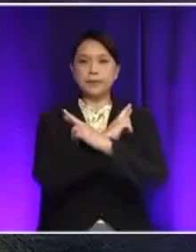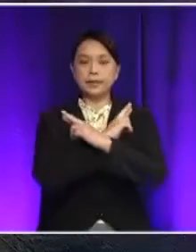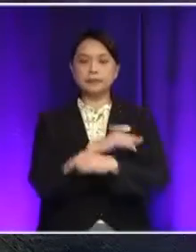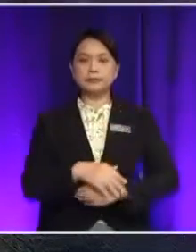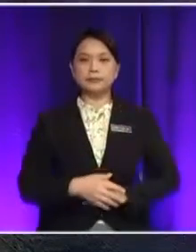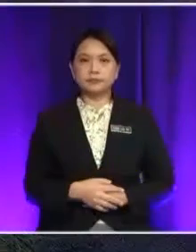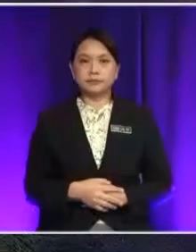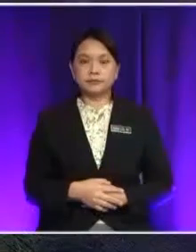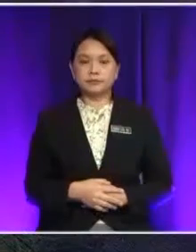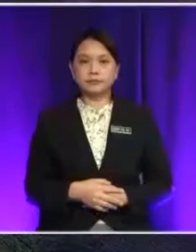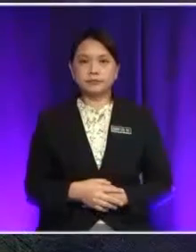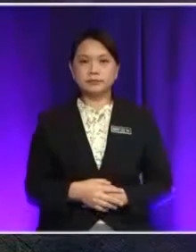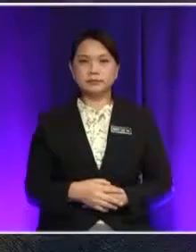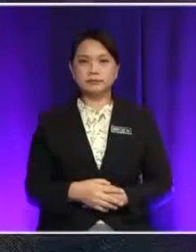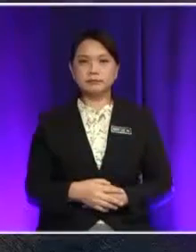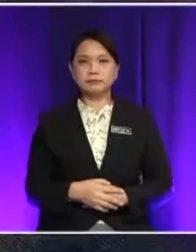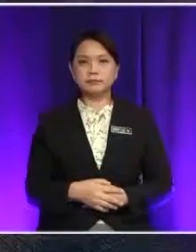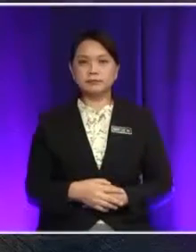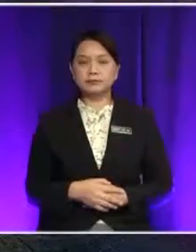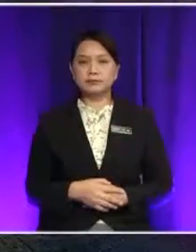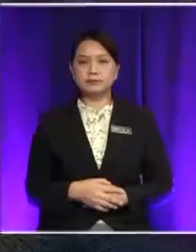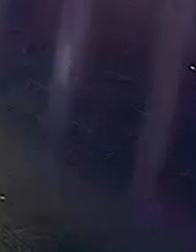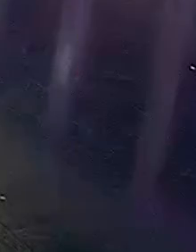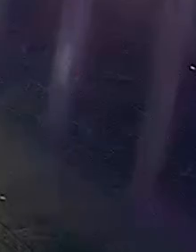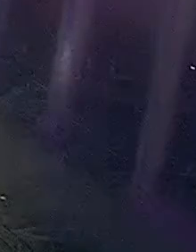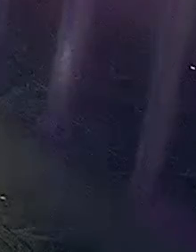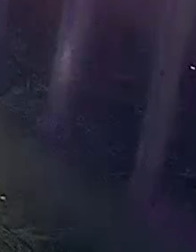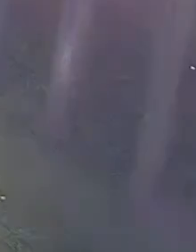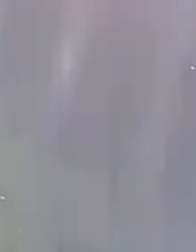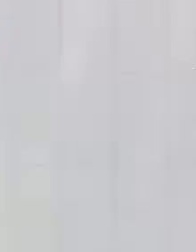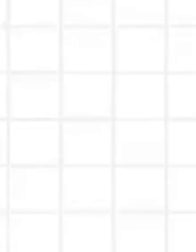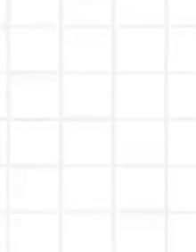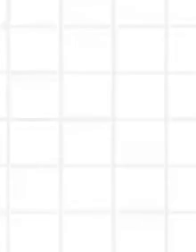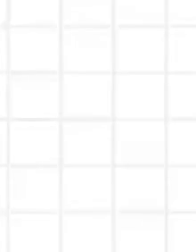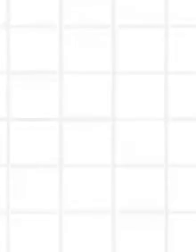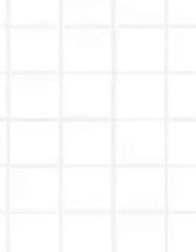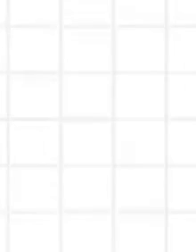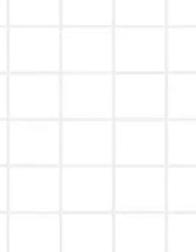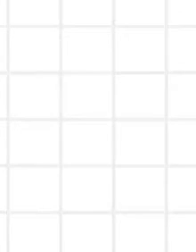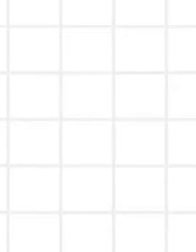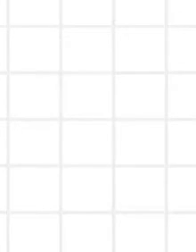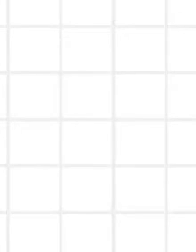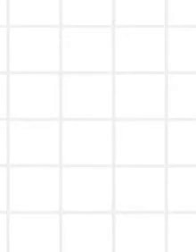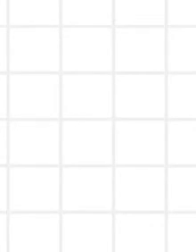Bahasa Inggeris for Didik TV KPM.